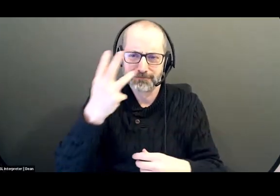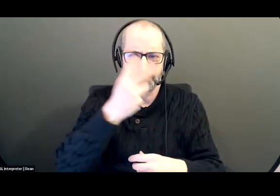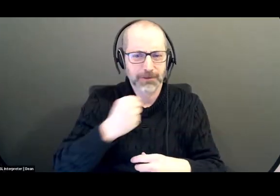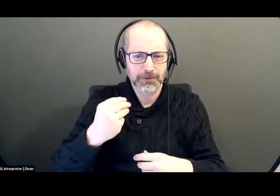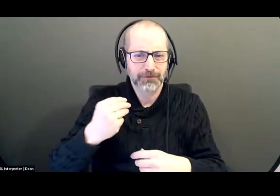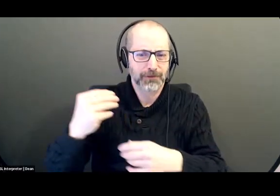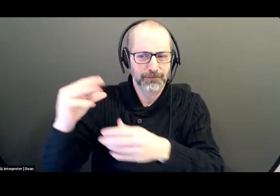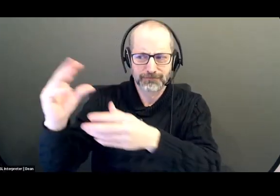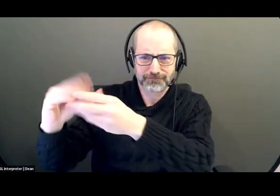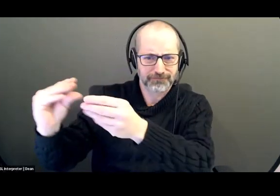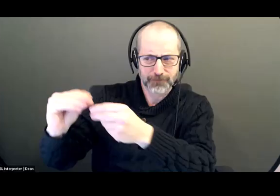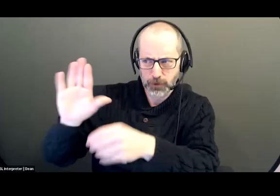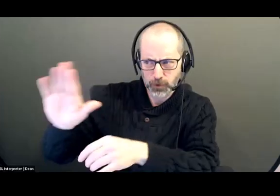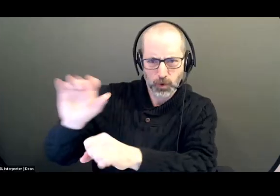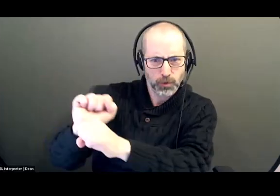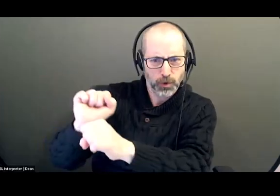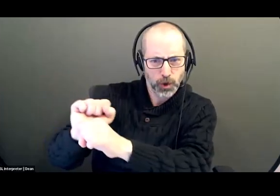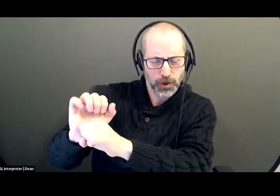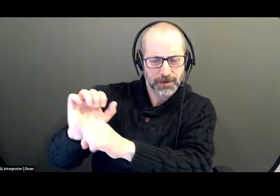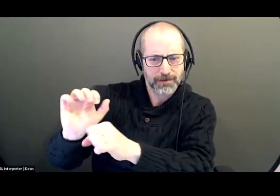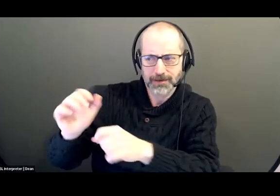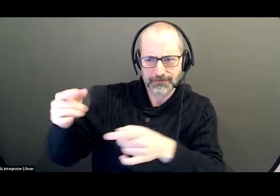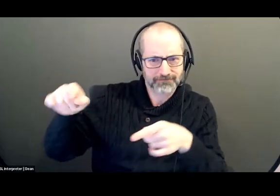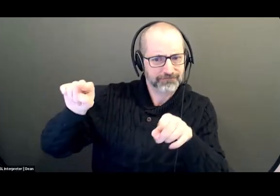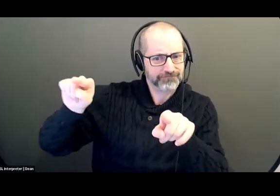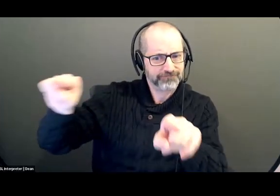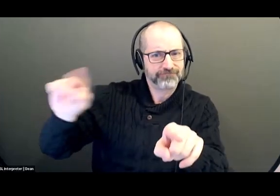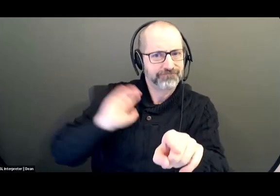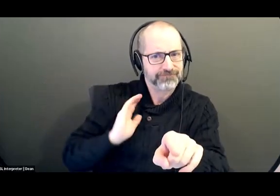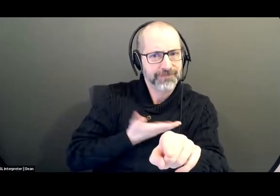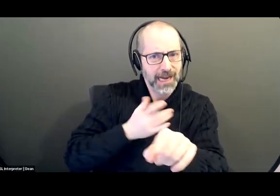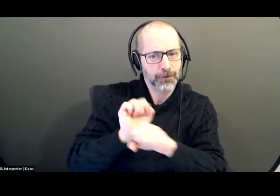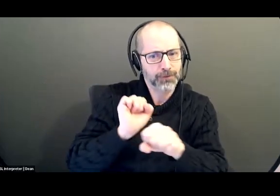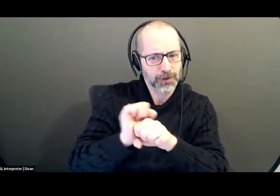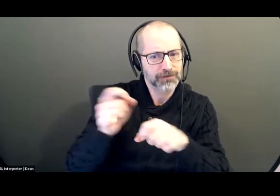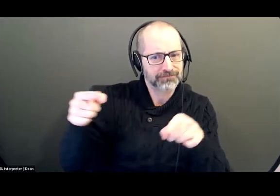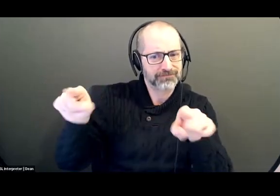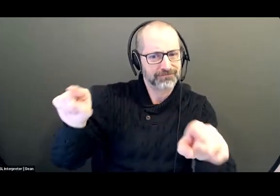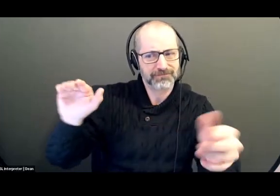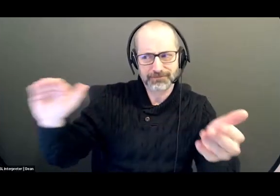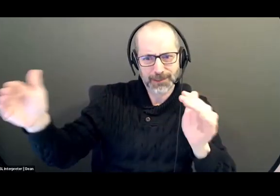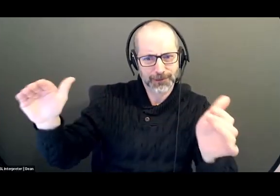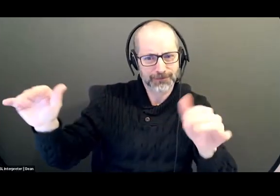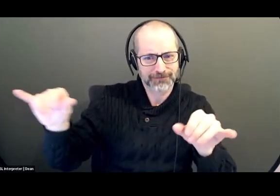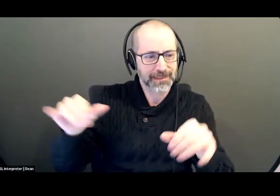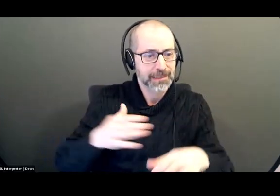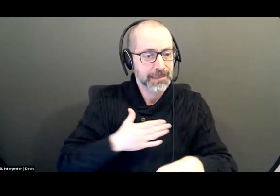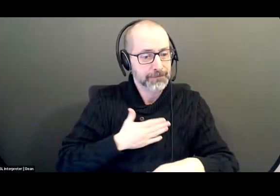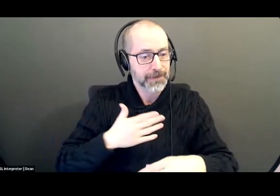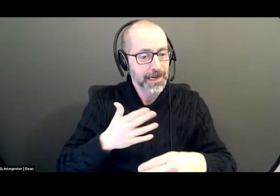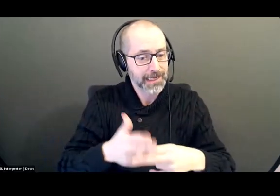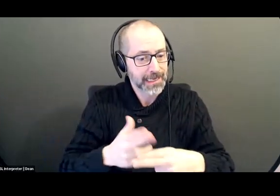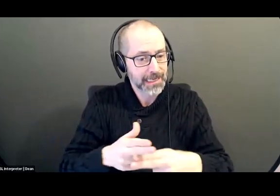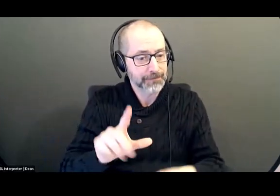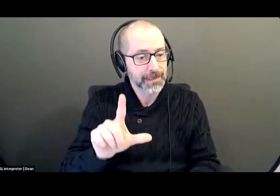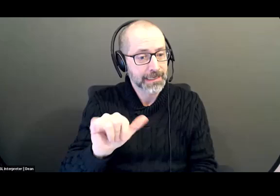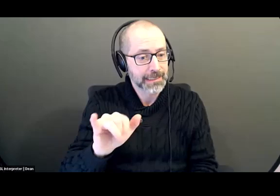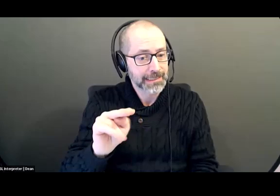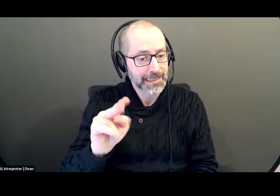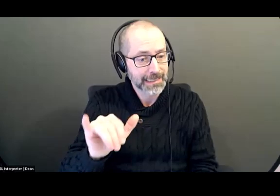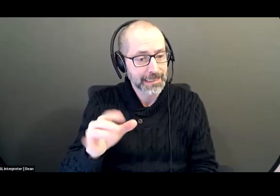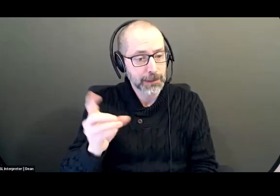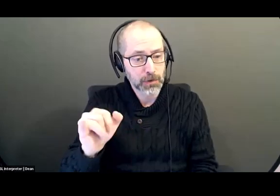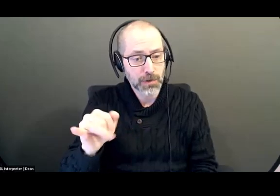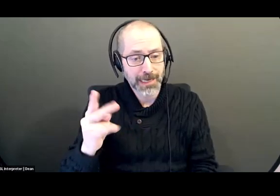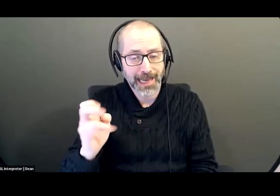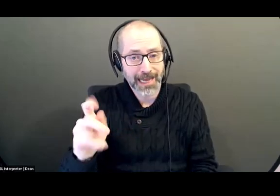Hi, thank you so much. That was really beautiful. And the work does sort of mirror what we do in ways too. So